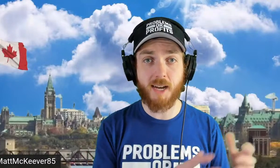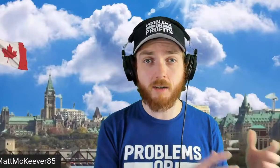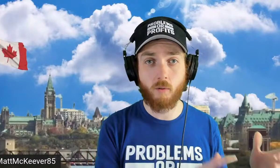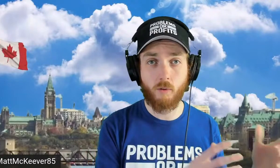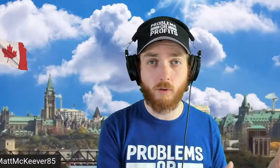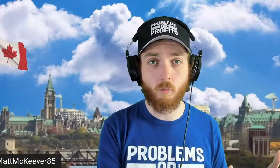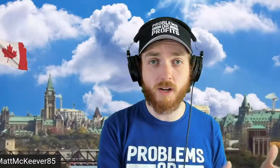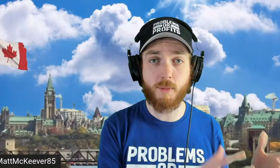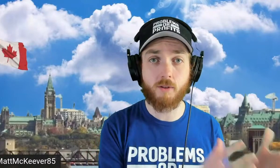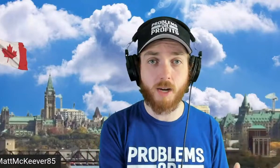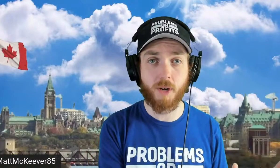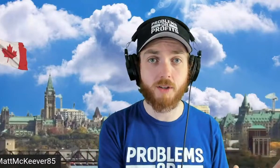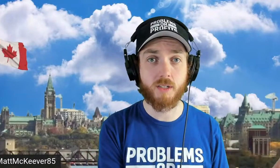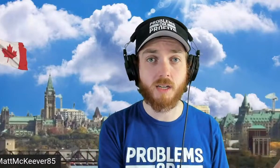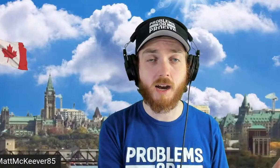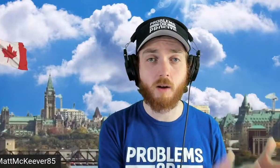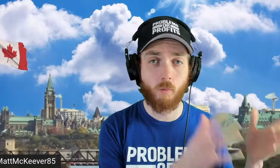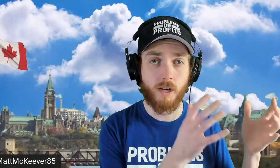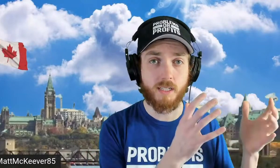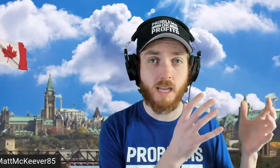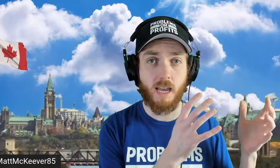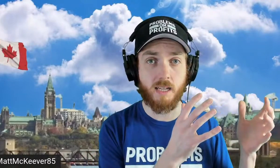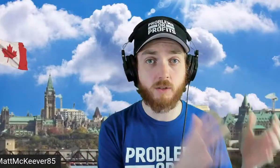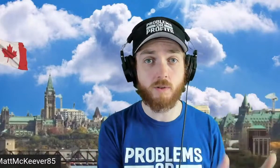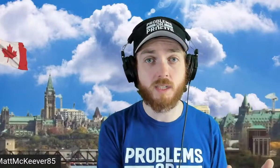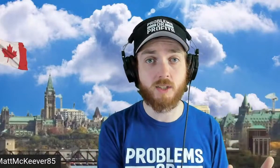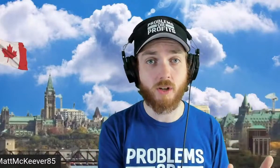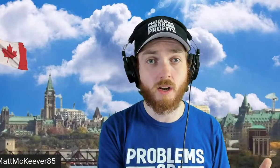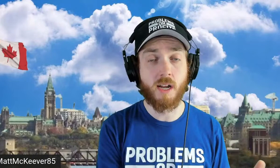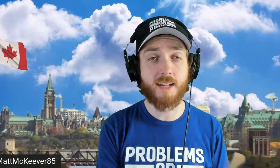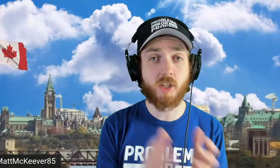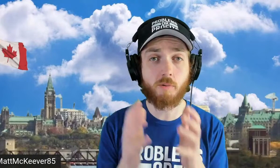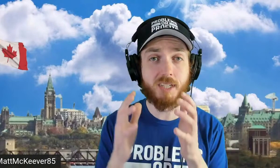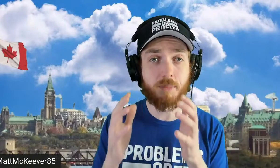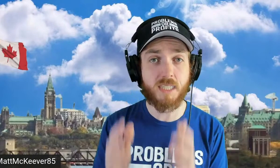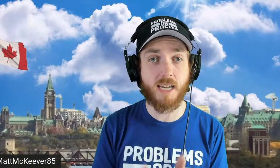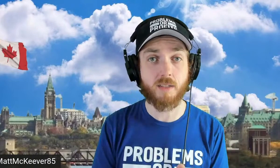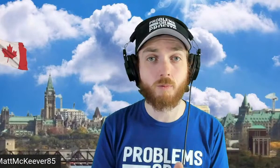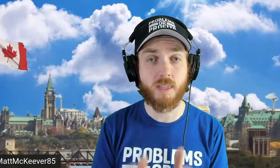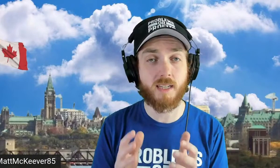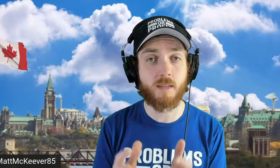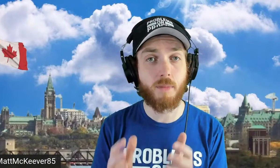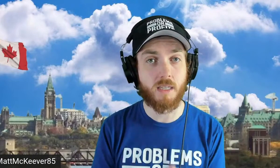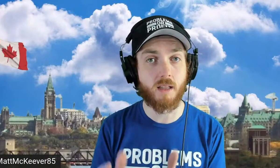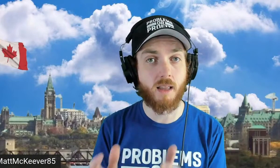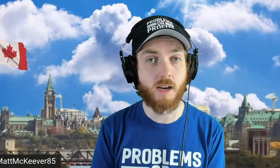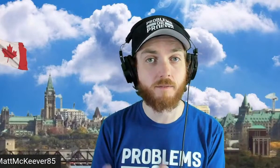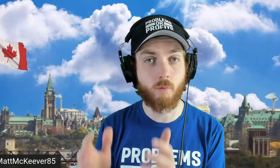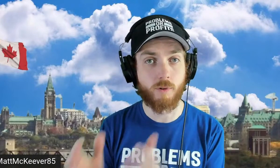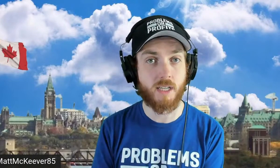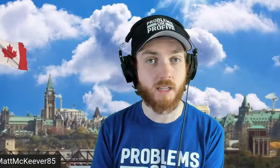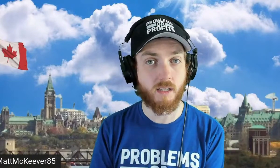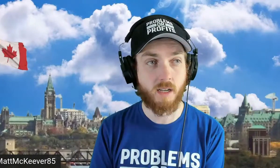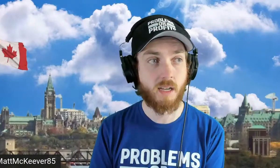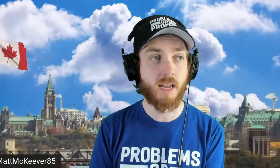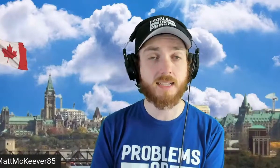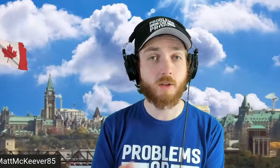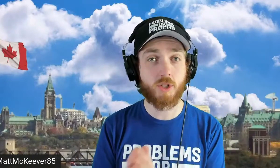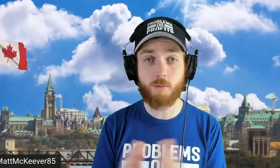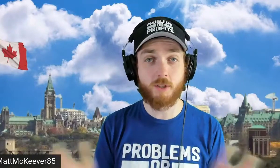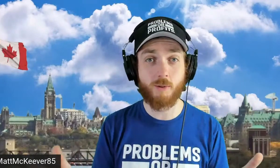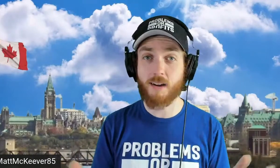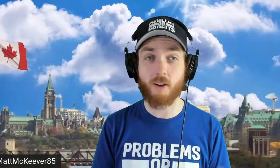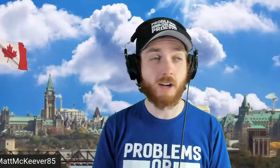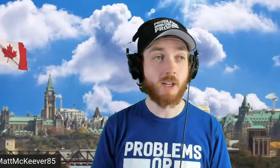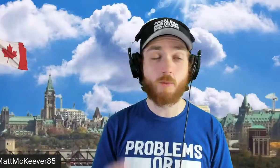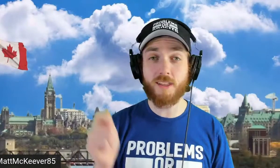because one of my grandmothers was a school teacher, and she was obsessed with getting me to love reading. And so